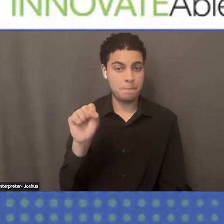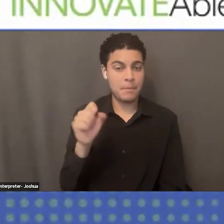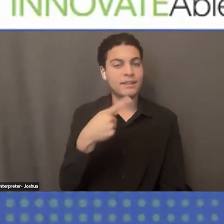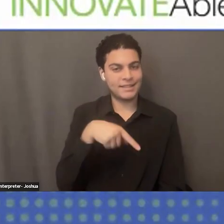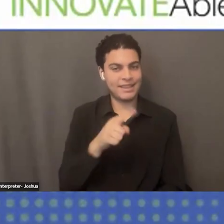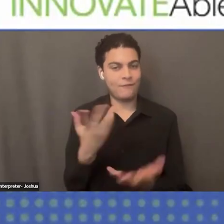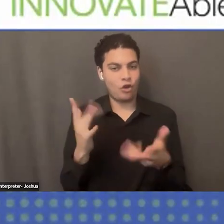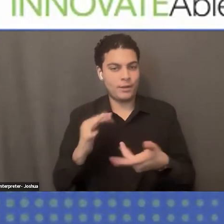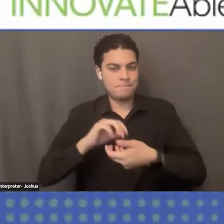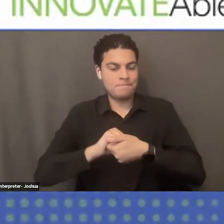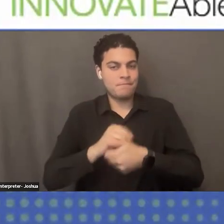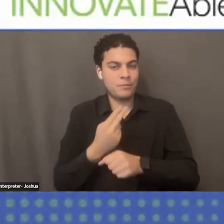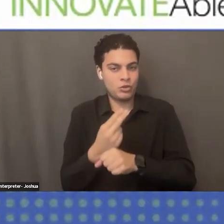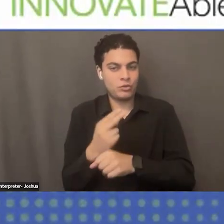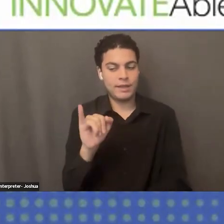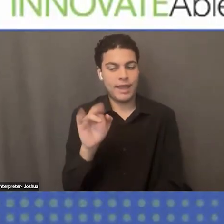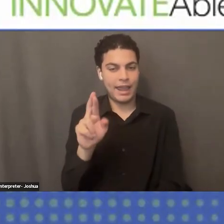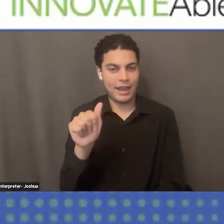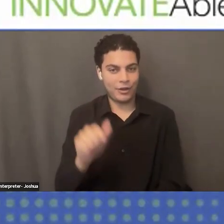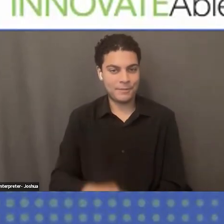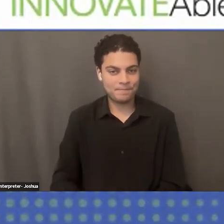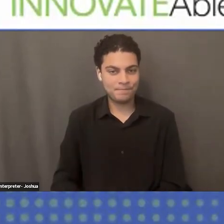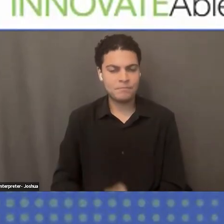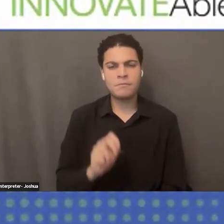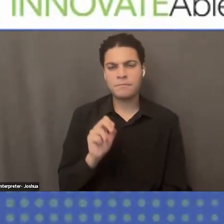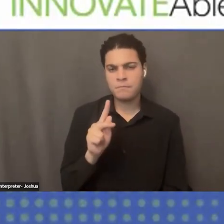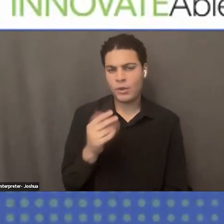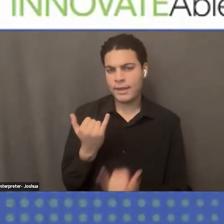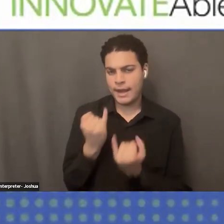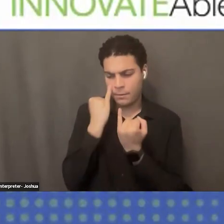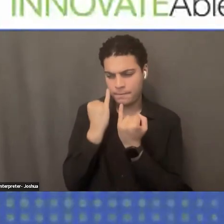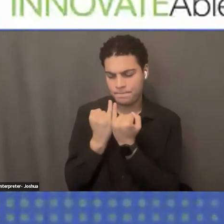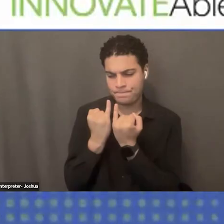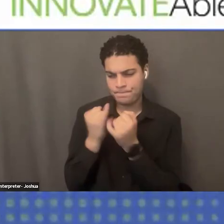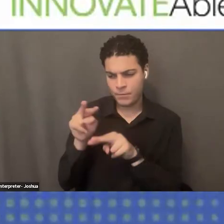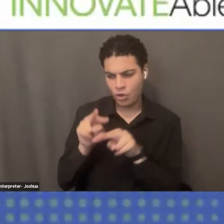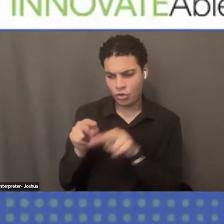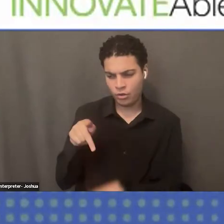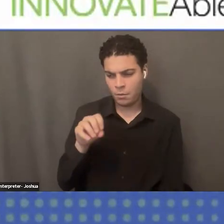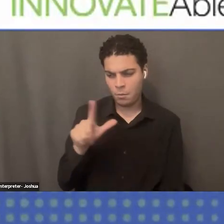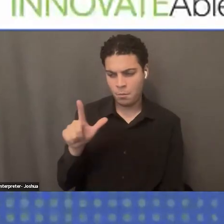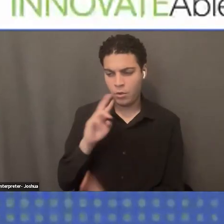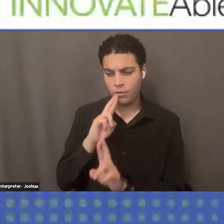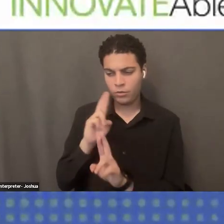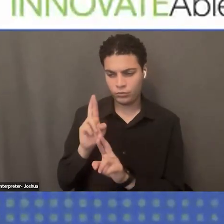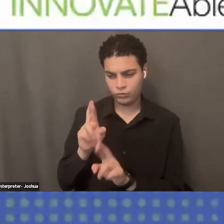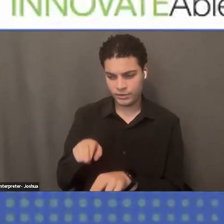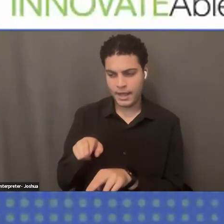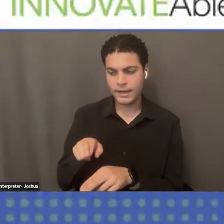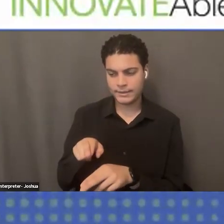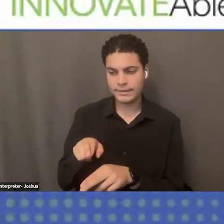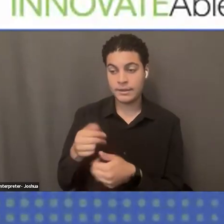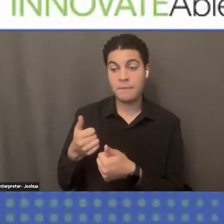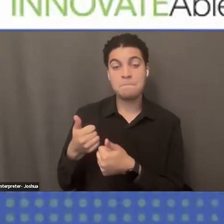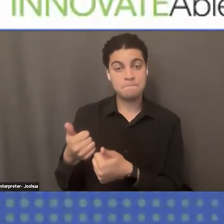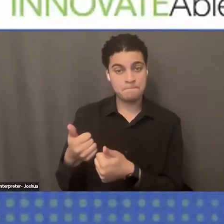Let's see, where are we with our poll results? So I have an update for you. We